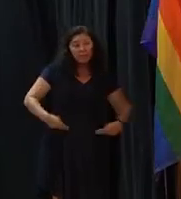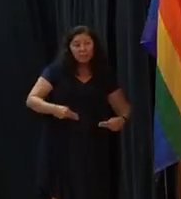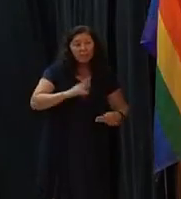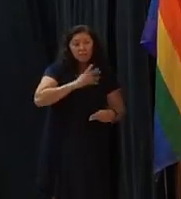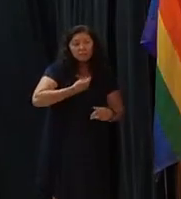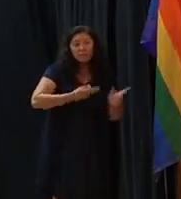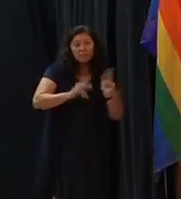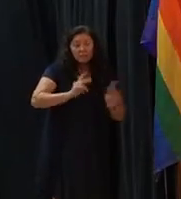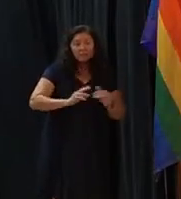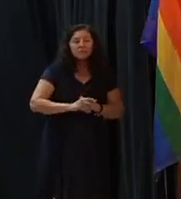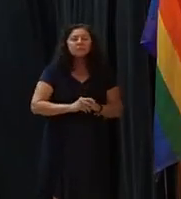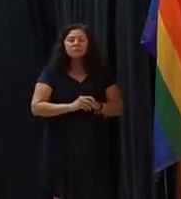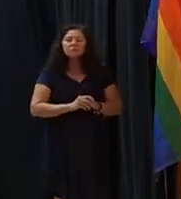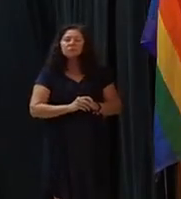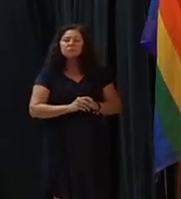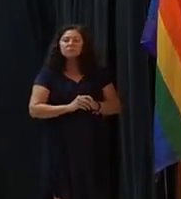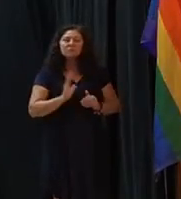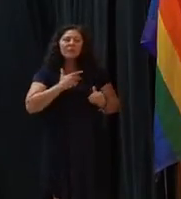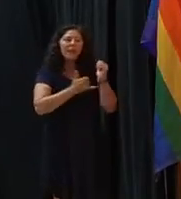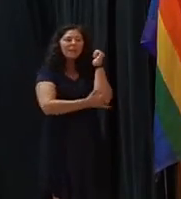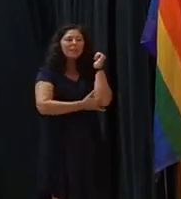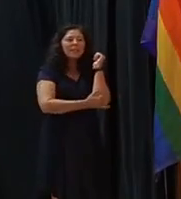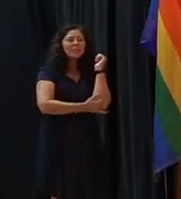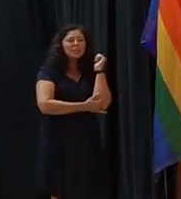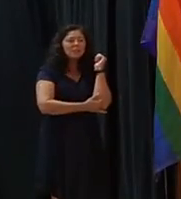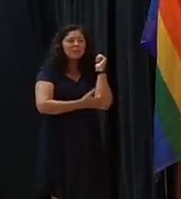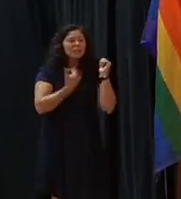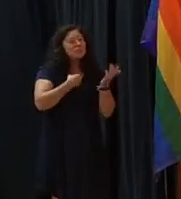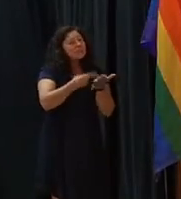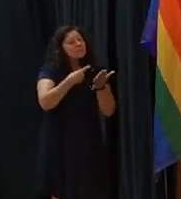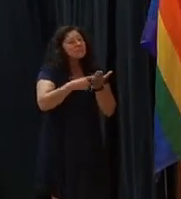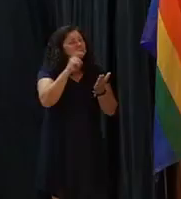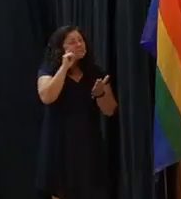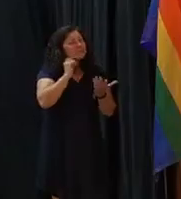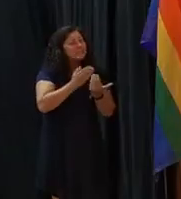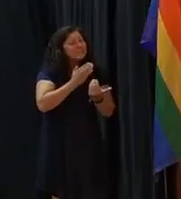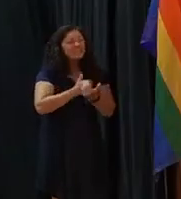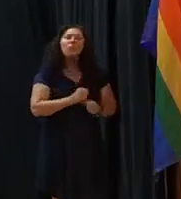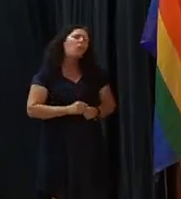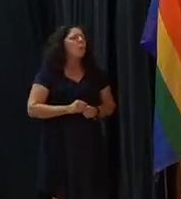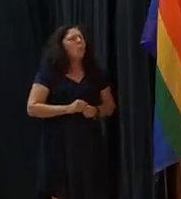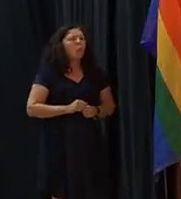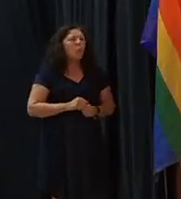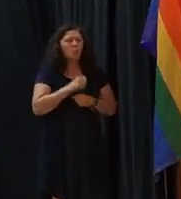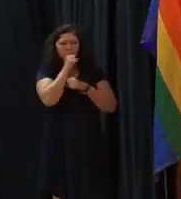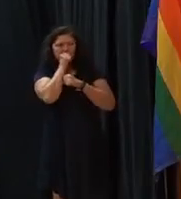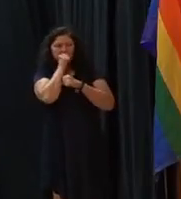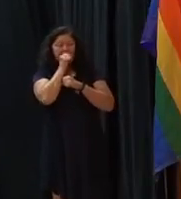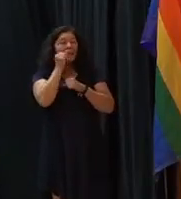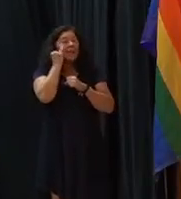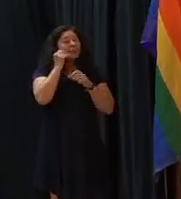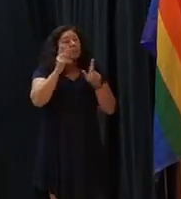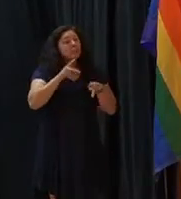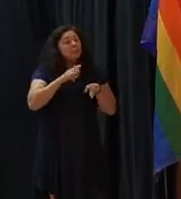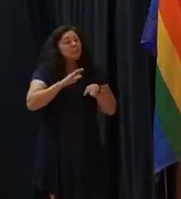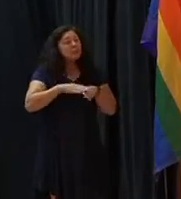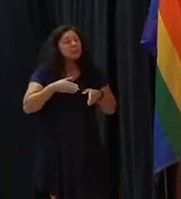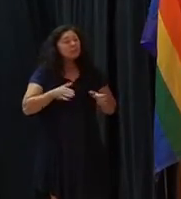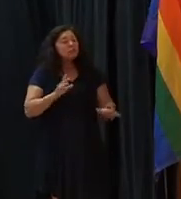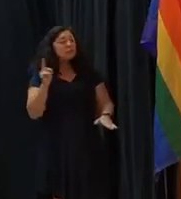people, we're a country where we don't talk about sex at all. So you can just imagine, if a straight person goes to a